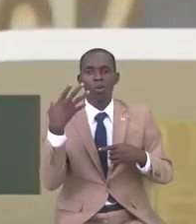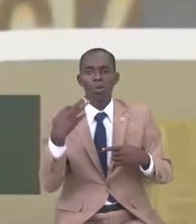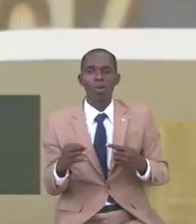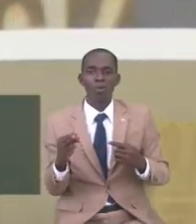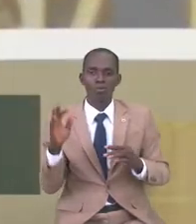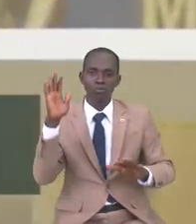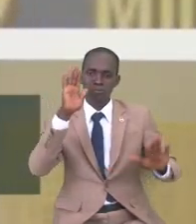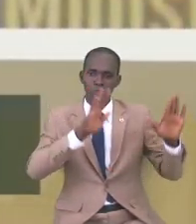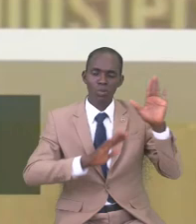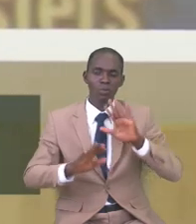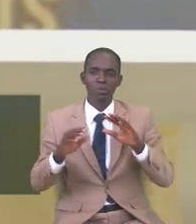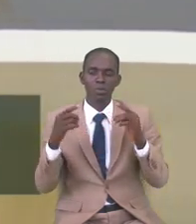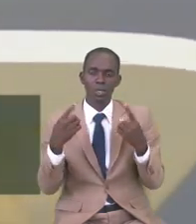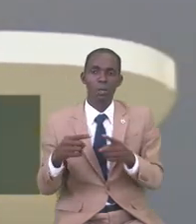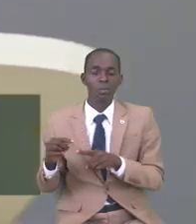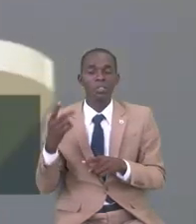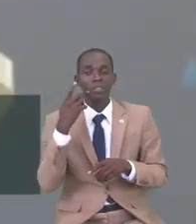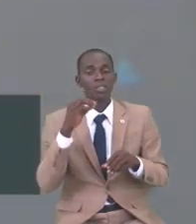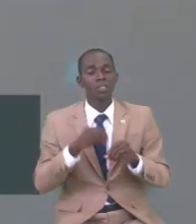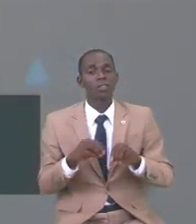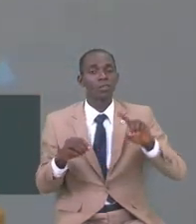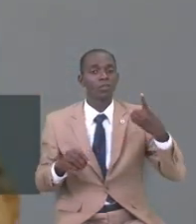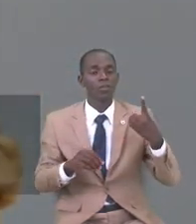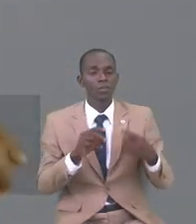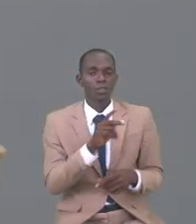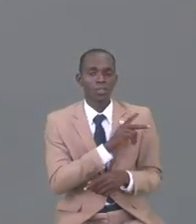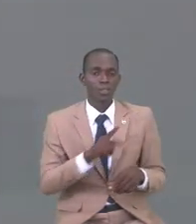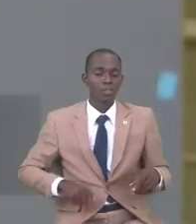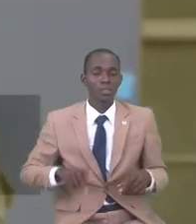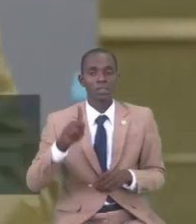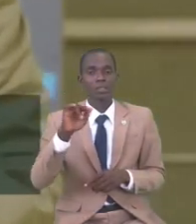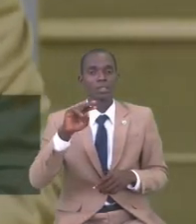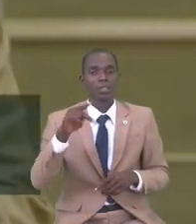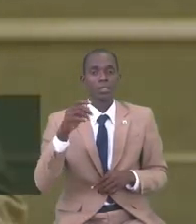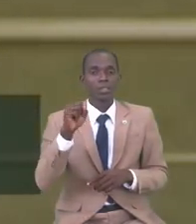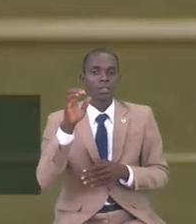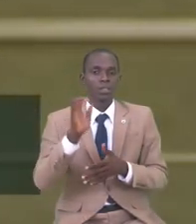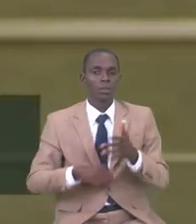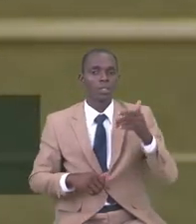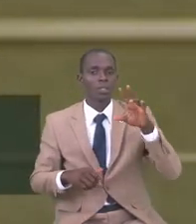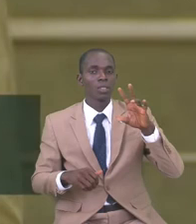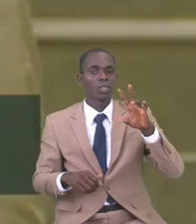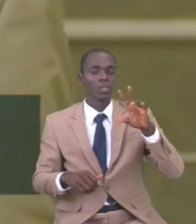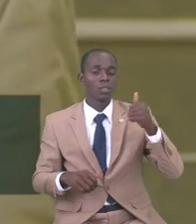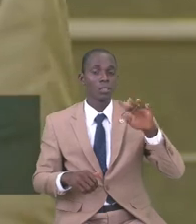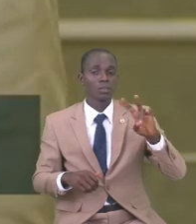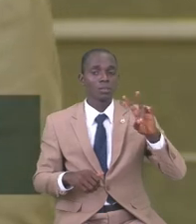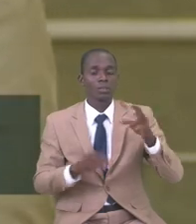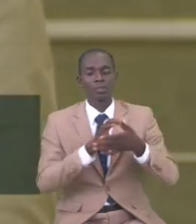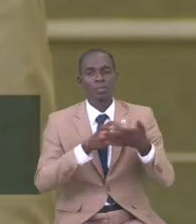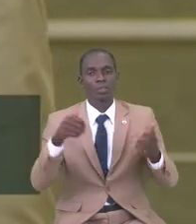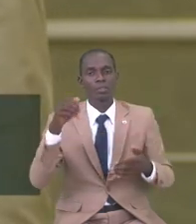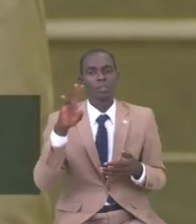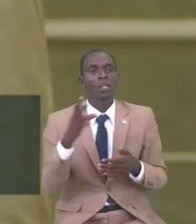We're looking at 1 Kings chapter 17, verse 17. And it came to